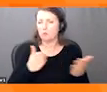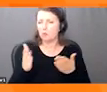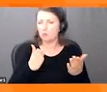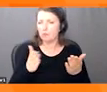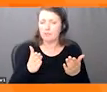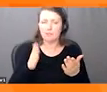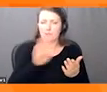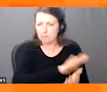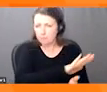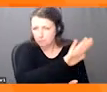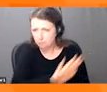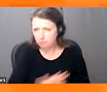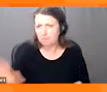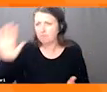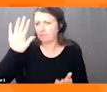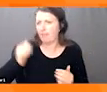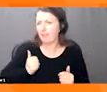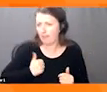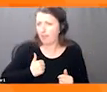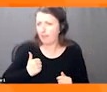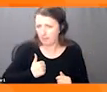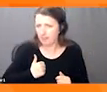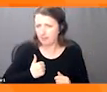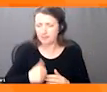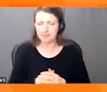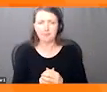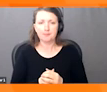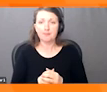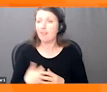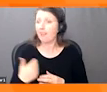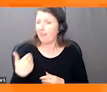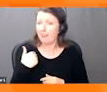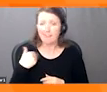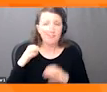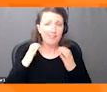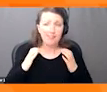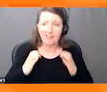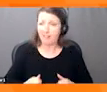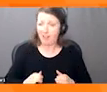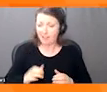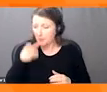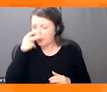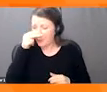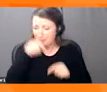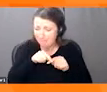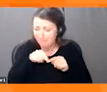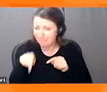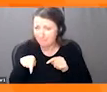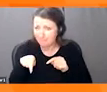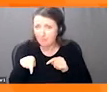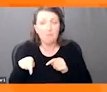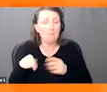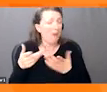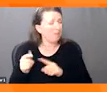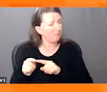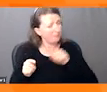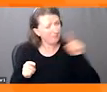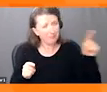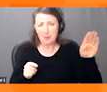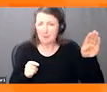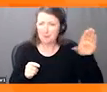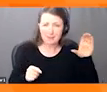our clients are relatively close by, we do have clients in BC all the way to Nova Scotia and all throughout